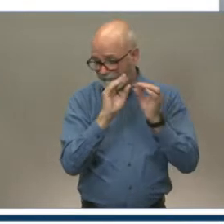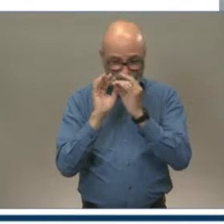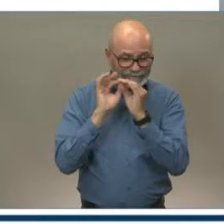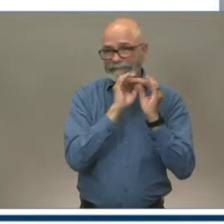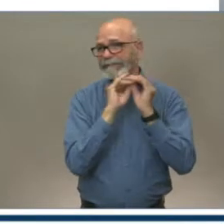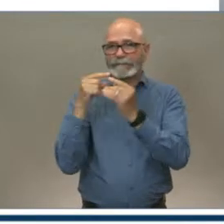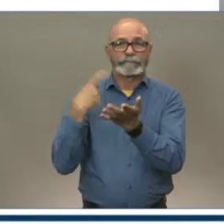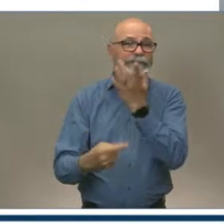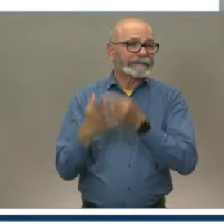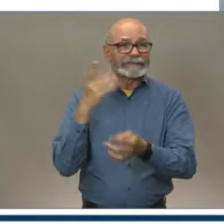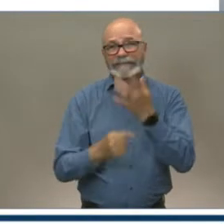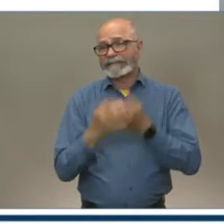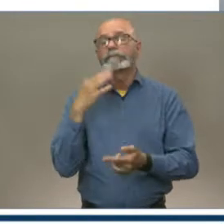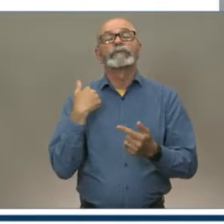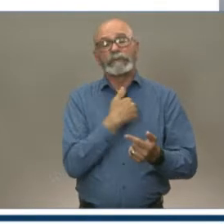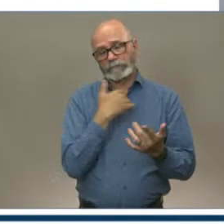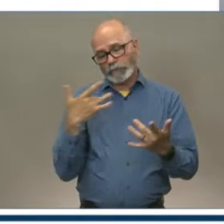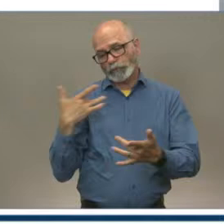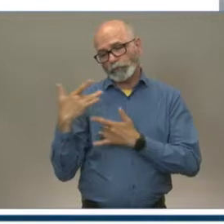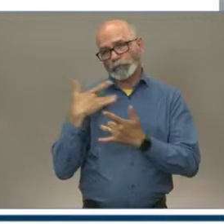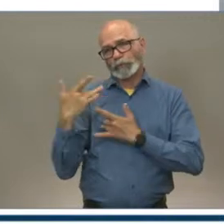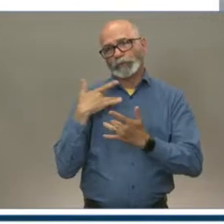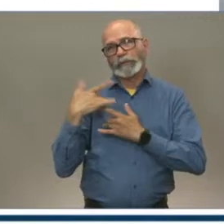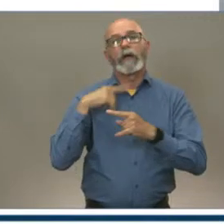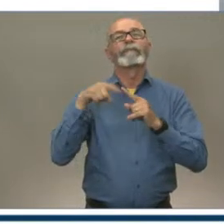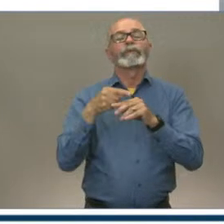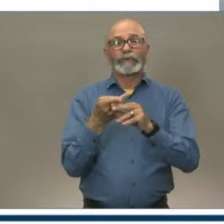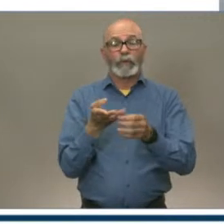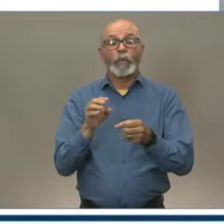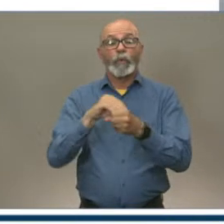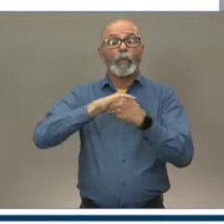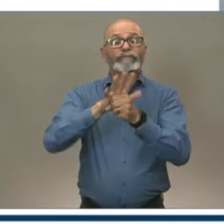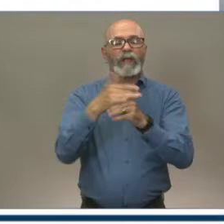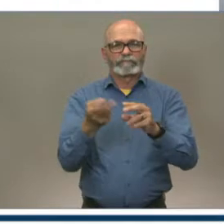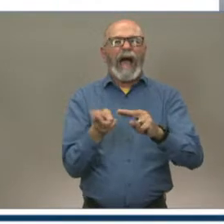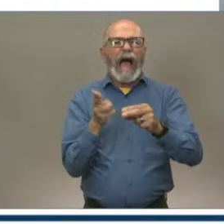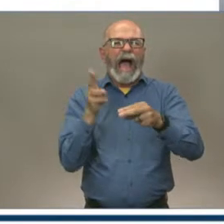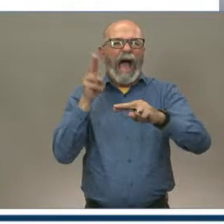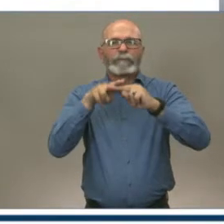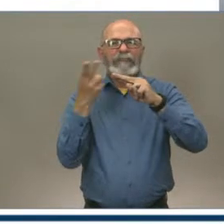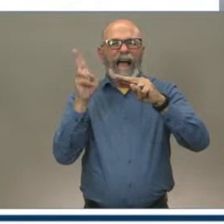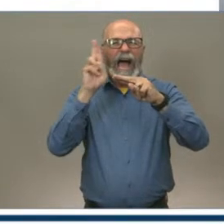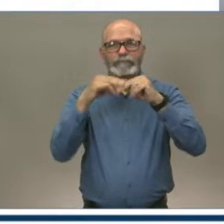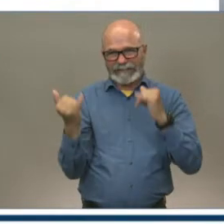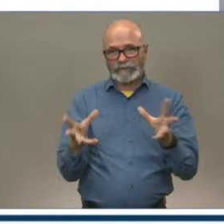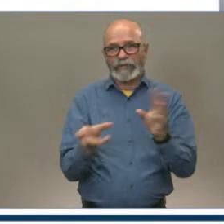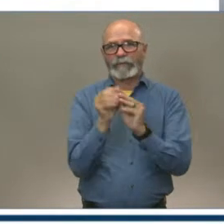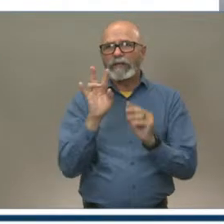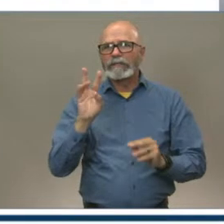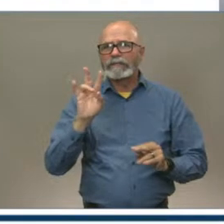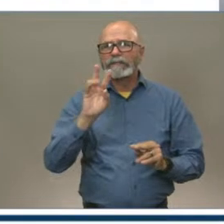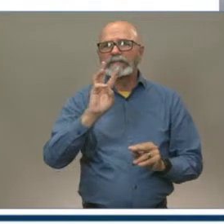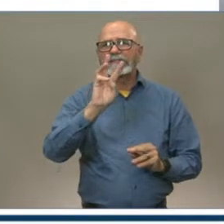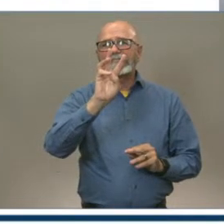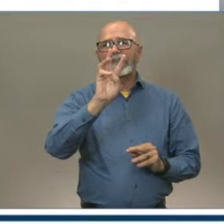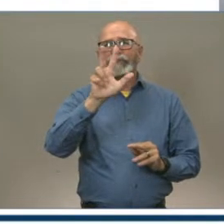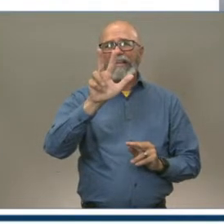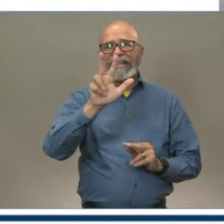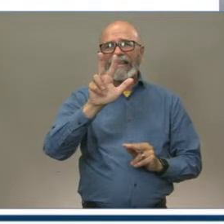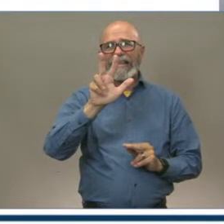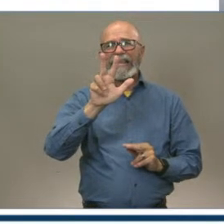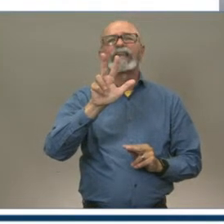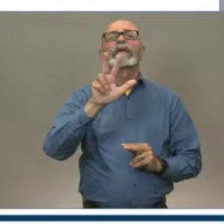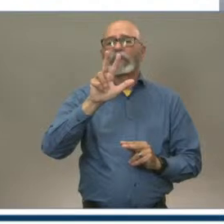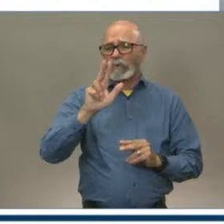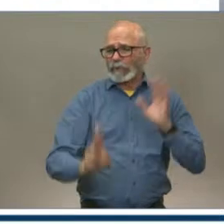worried. Our COVID cases are climbing at a rapid rate. We're reporting 63 cases today, the highest count ever since COVID